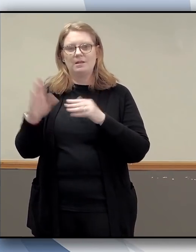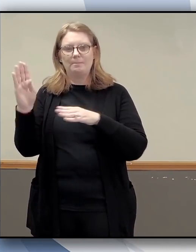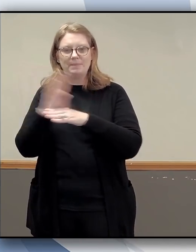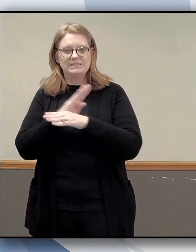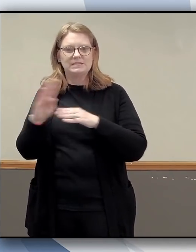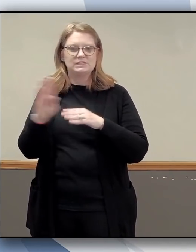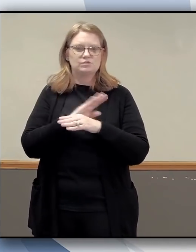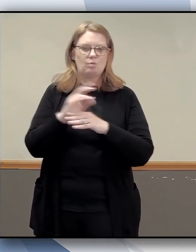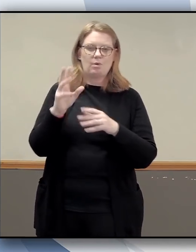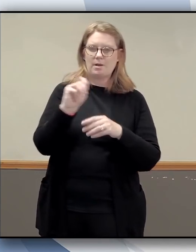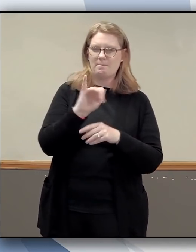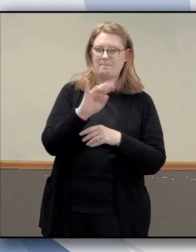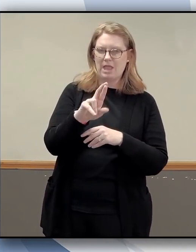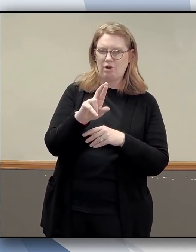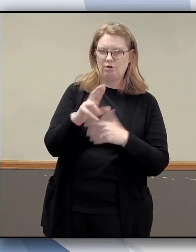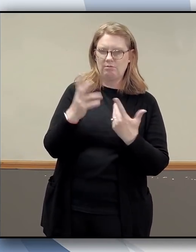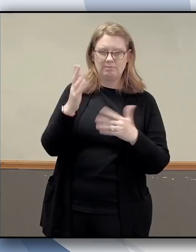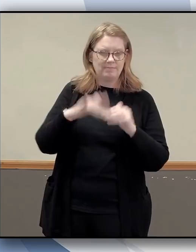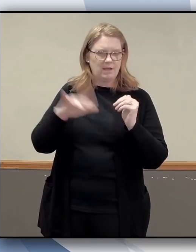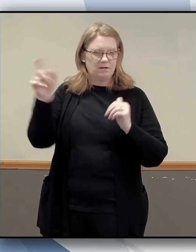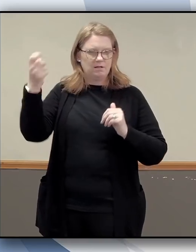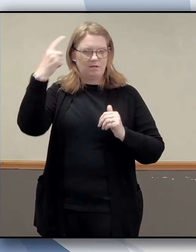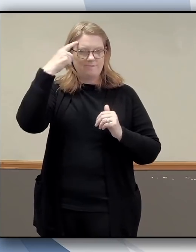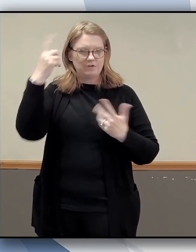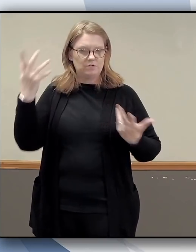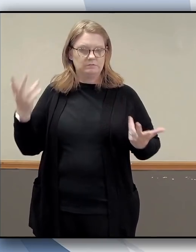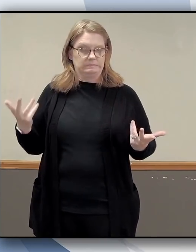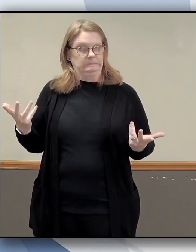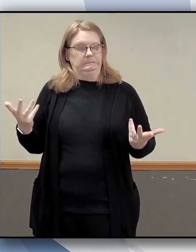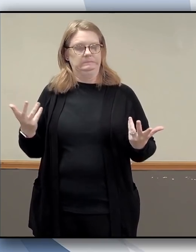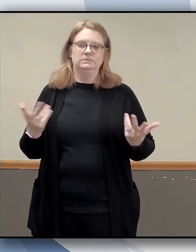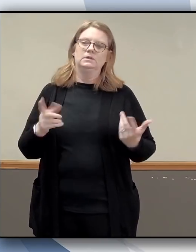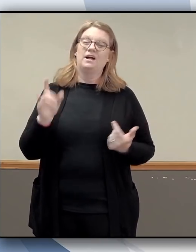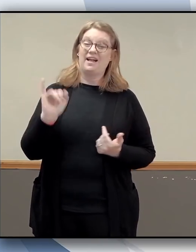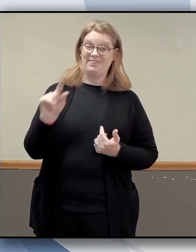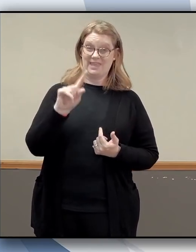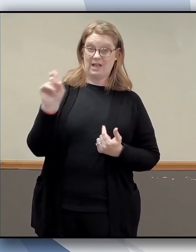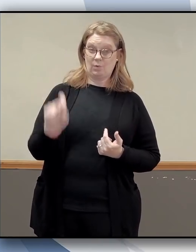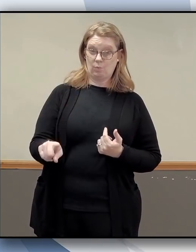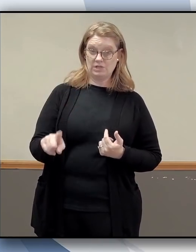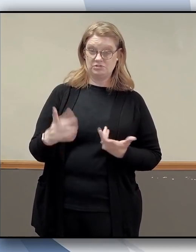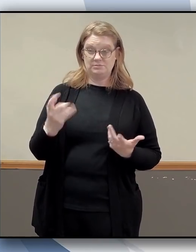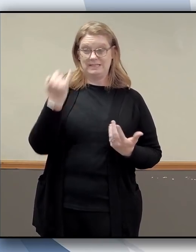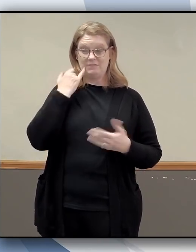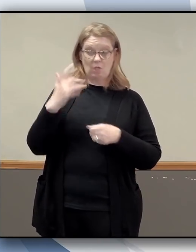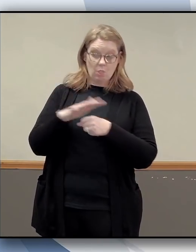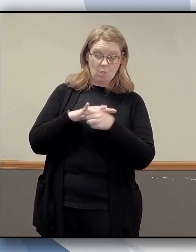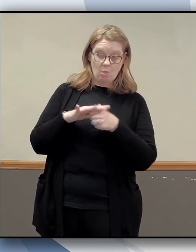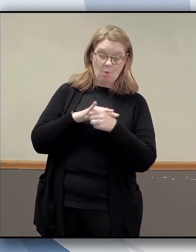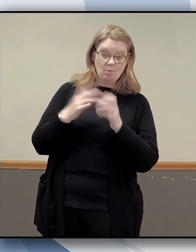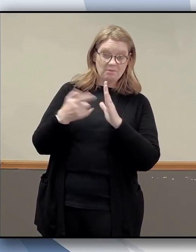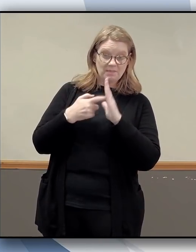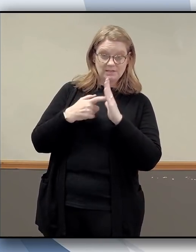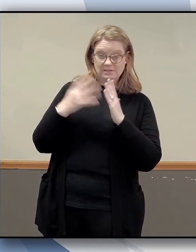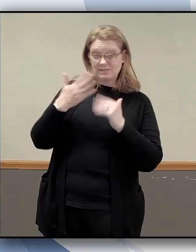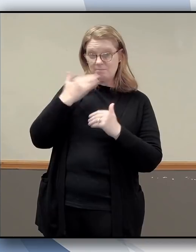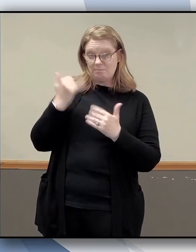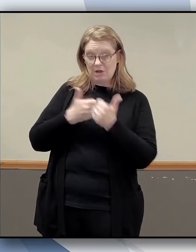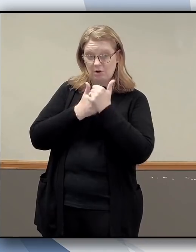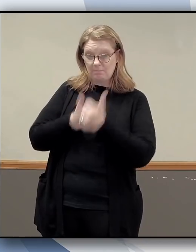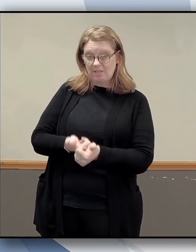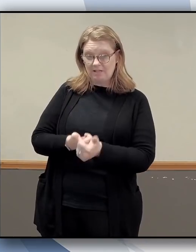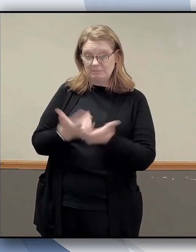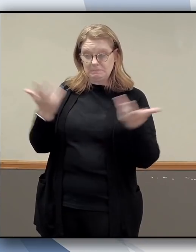I haven't seen the data on that specifically of whether local mandates have higher compliance or not, but